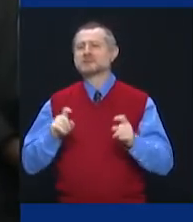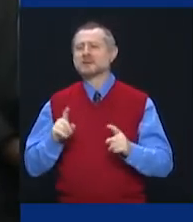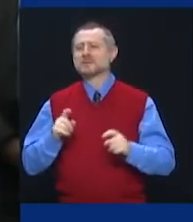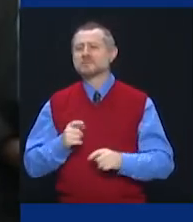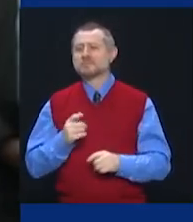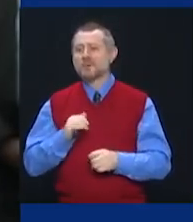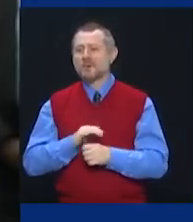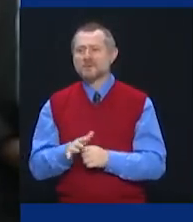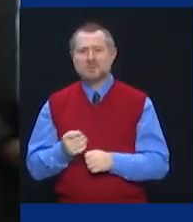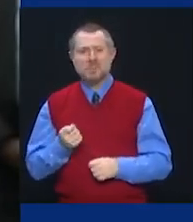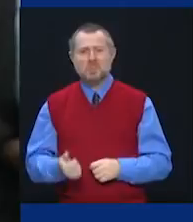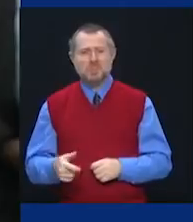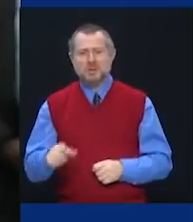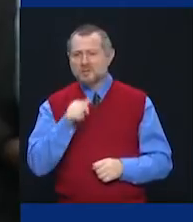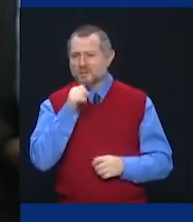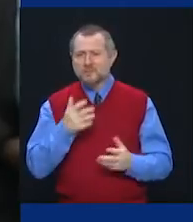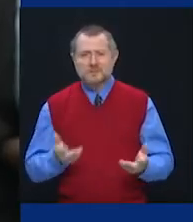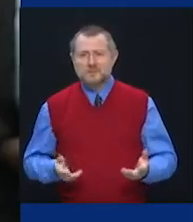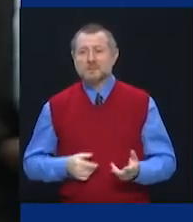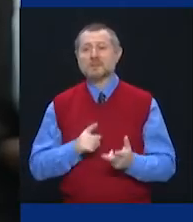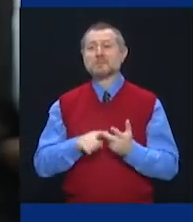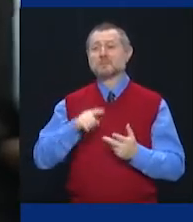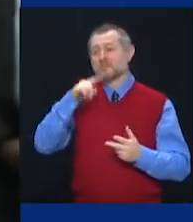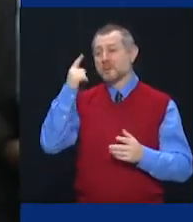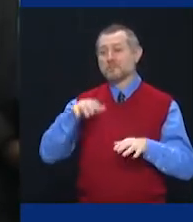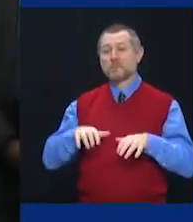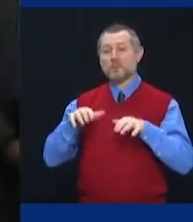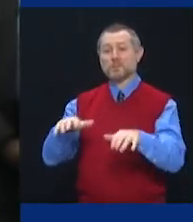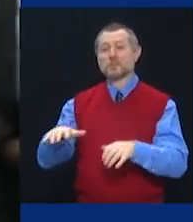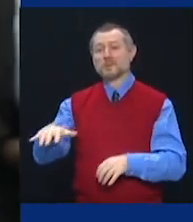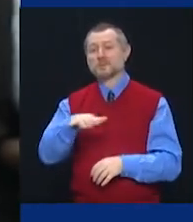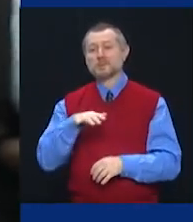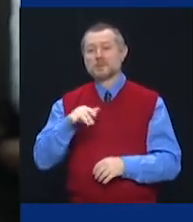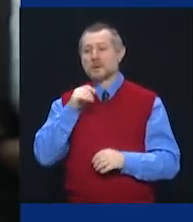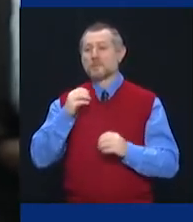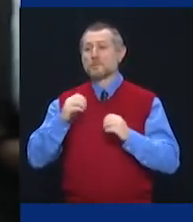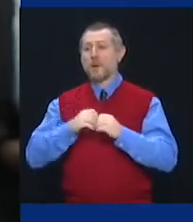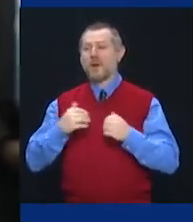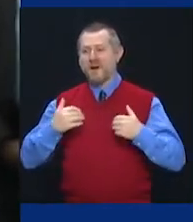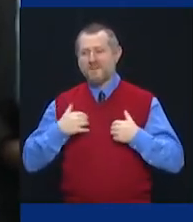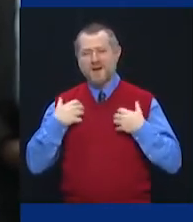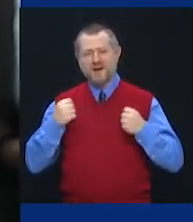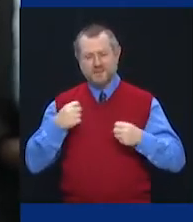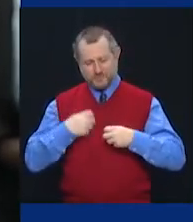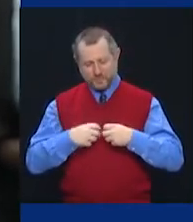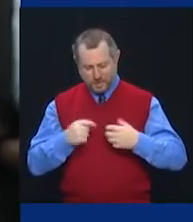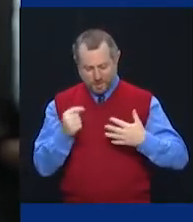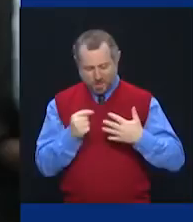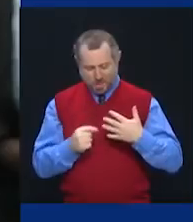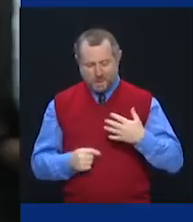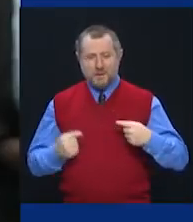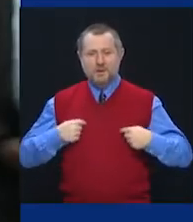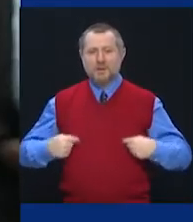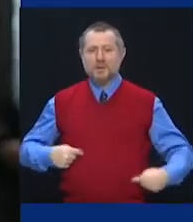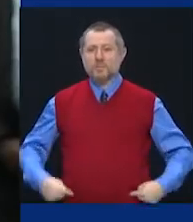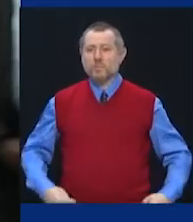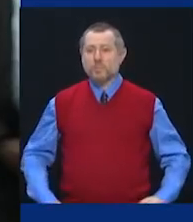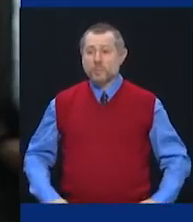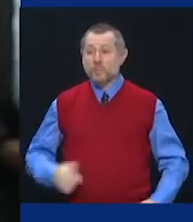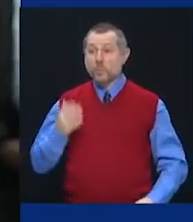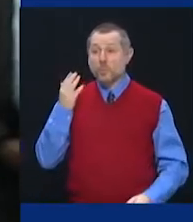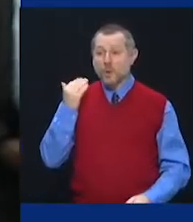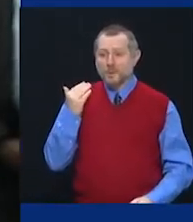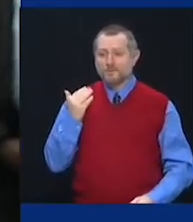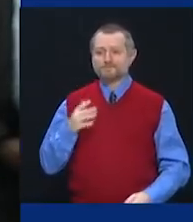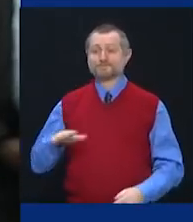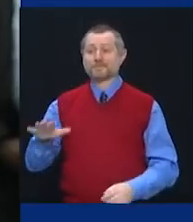available. Black population had more comorbidities, more existing underlying conditions, because there's a